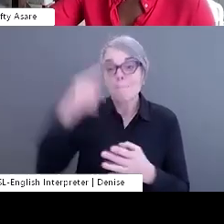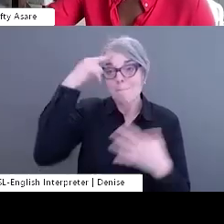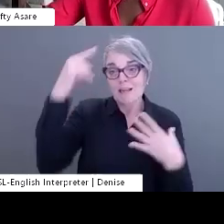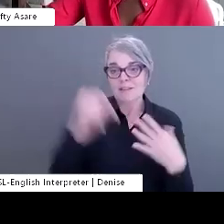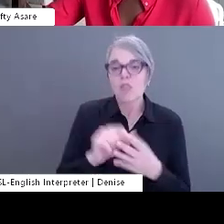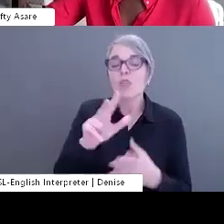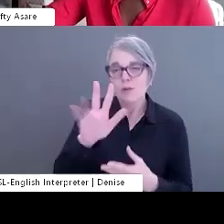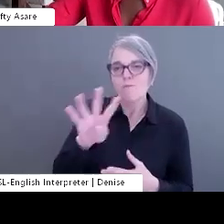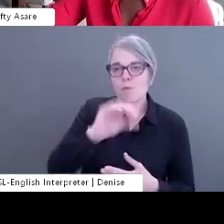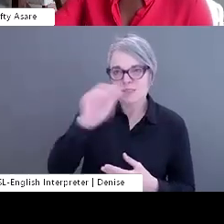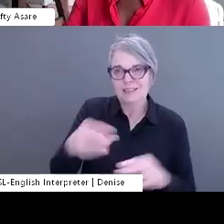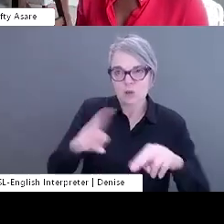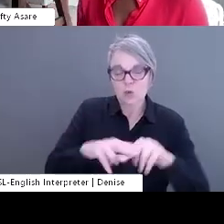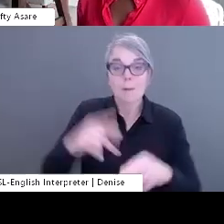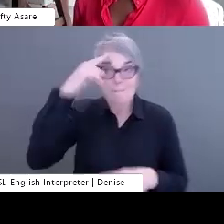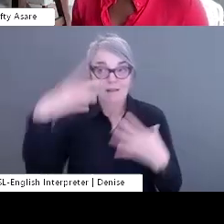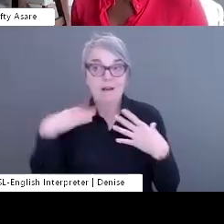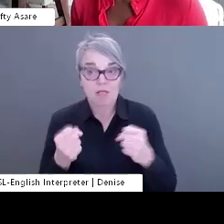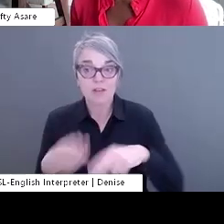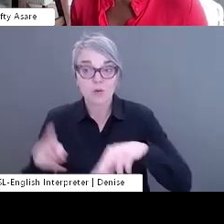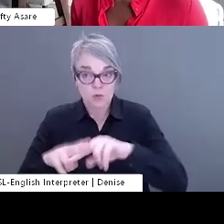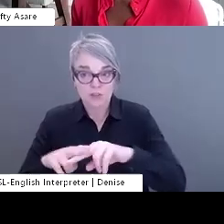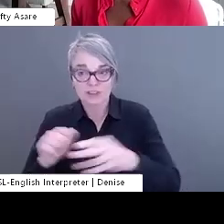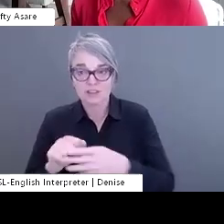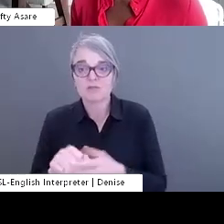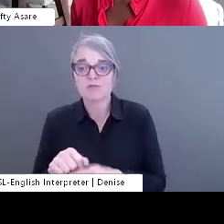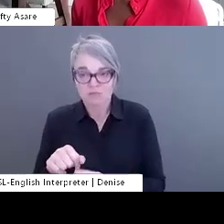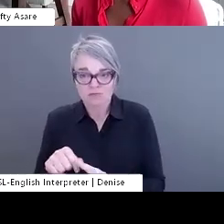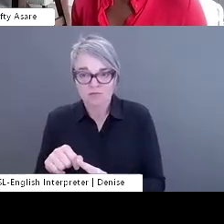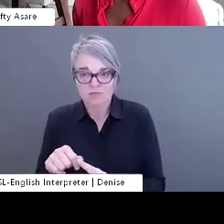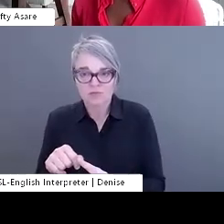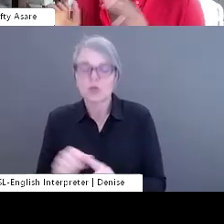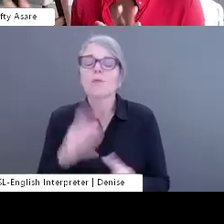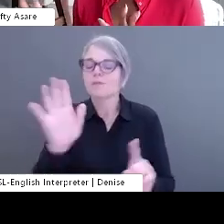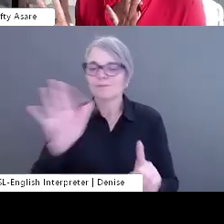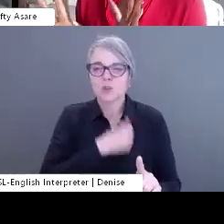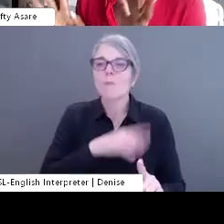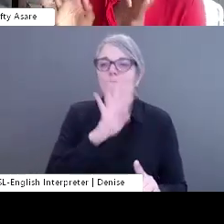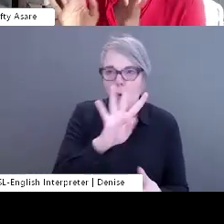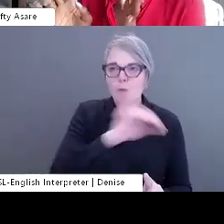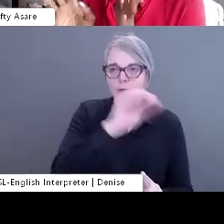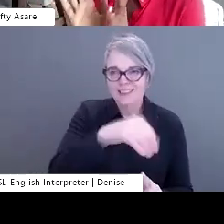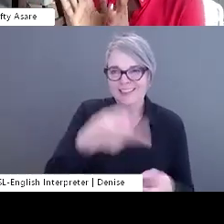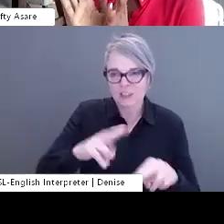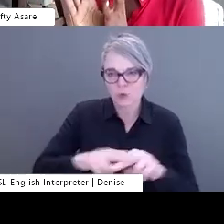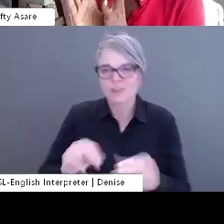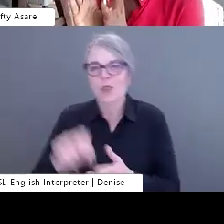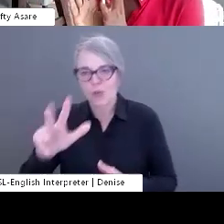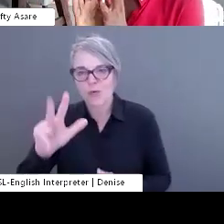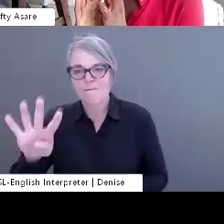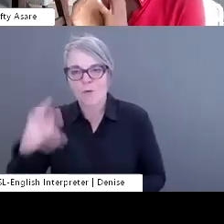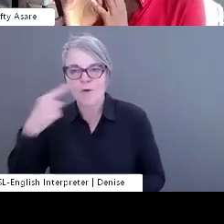the 20 weeks. And on this slide, lot of information, but I'm just going